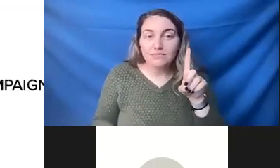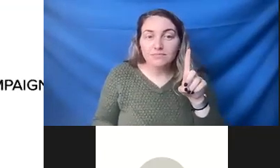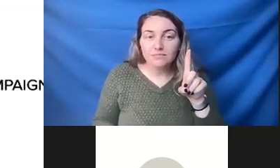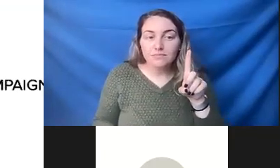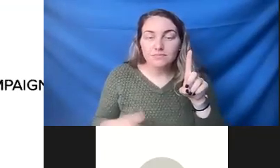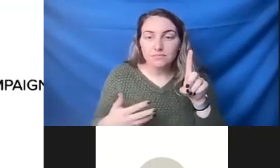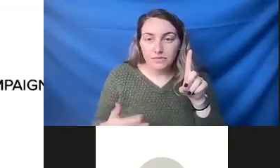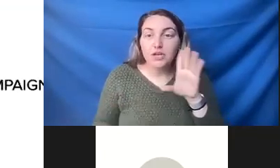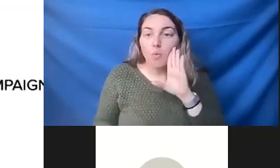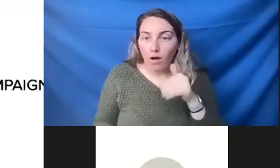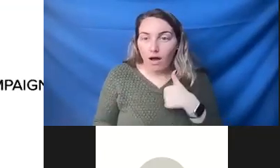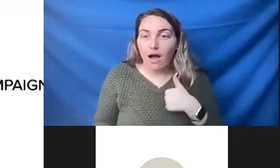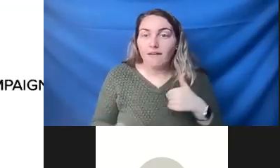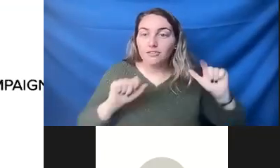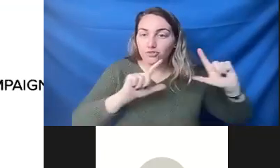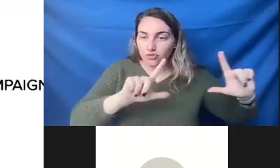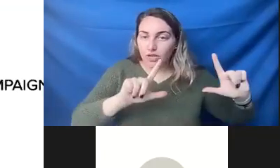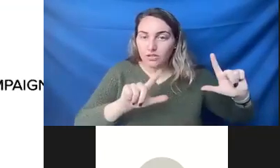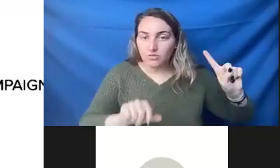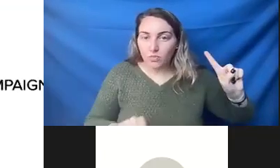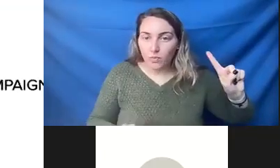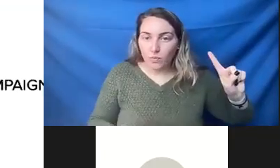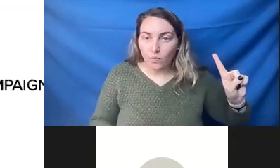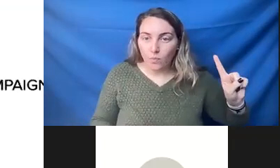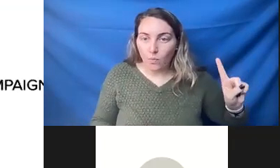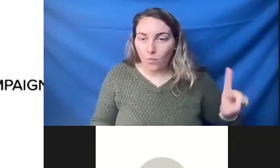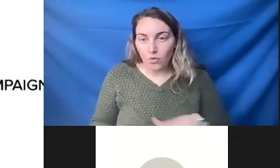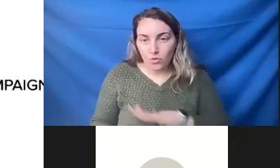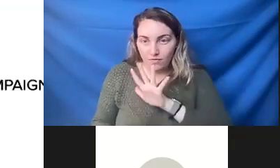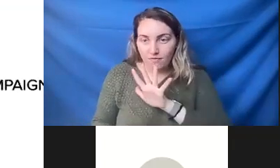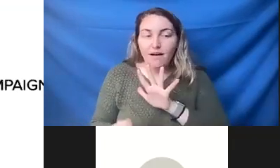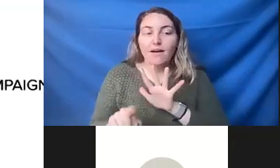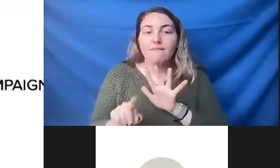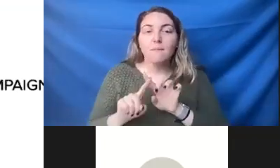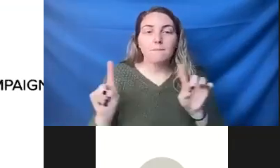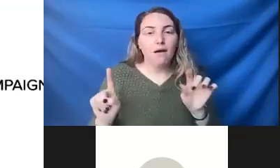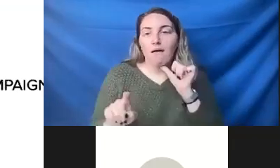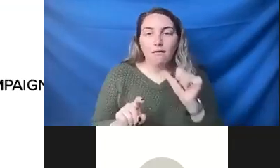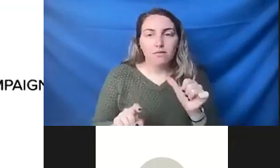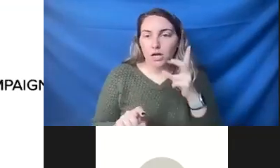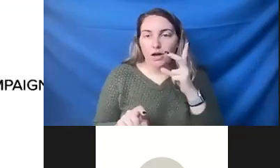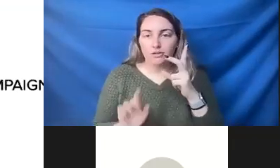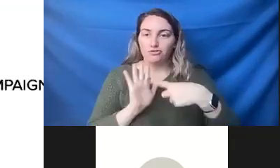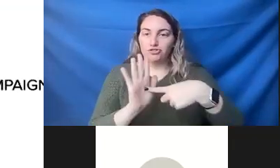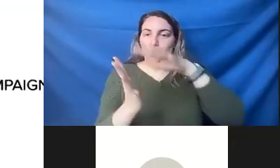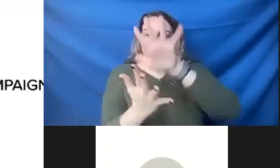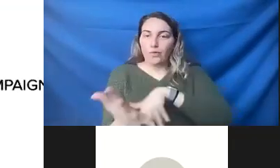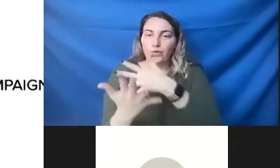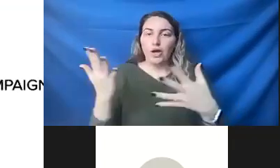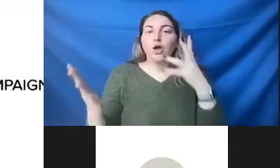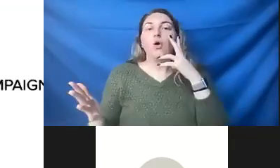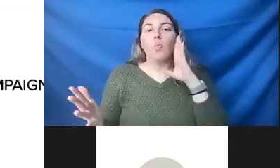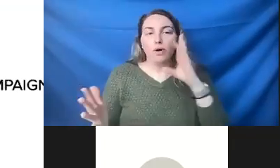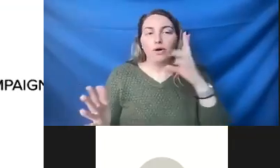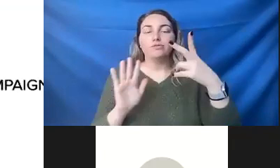sorry, you'll have screens 1 of 5, but instead of showing the grid, it'll just be all the candidates listed on each of those screens. So you can